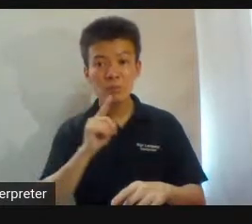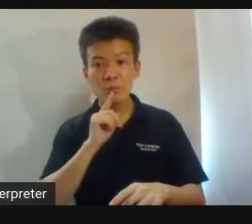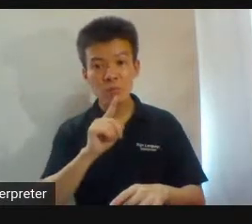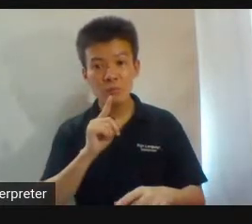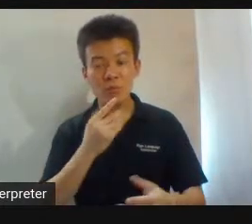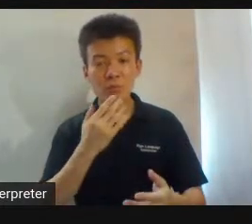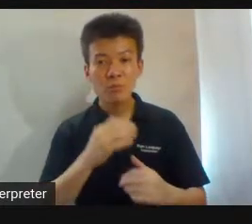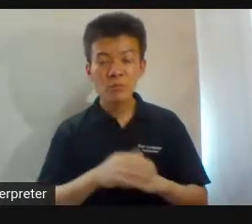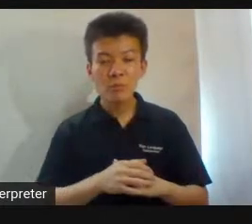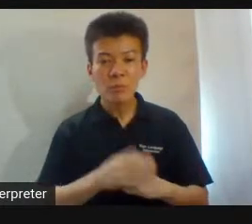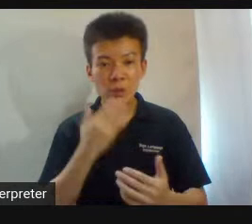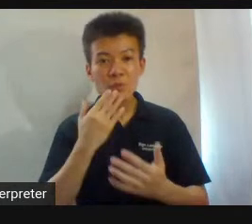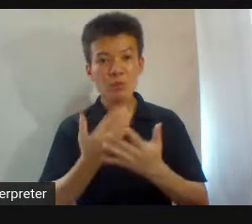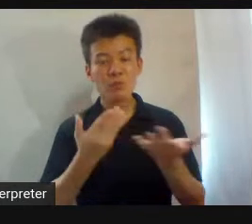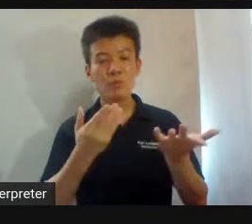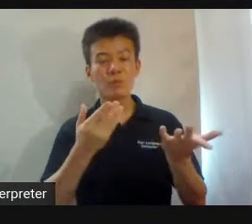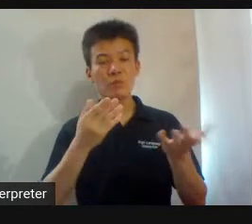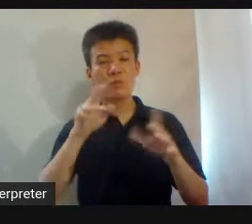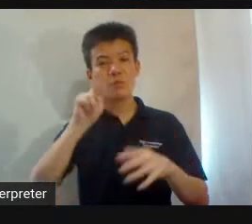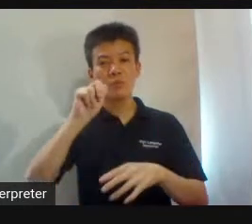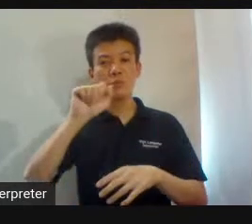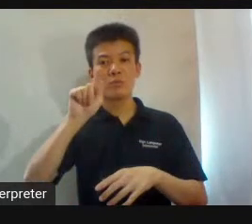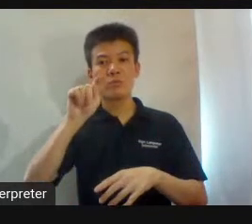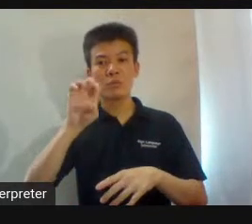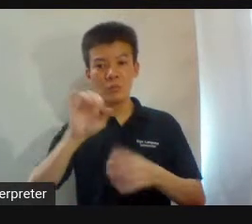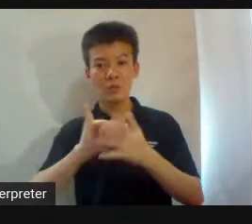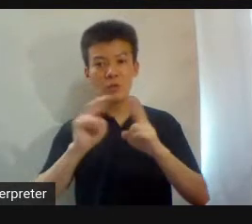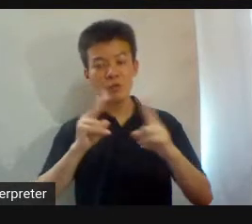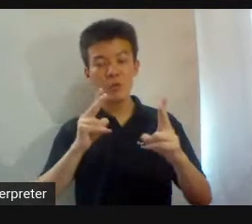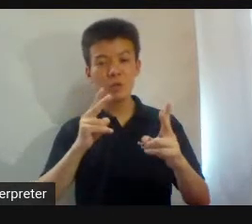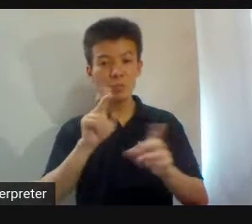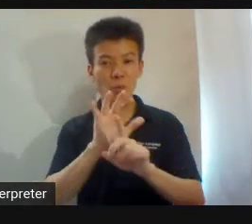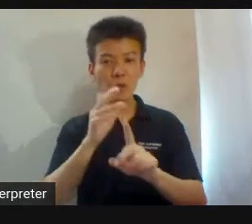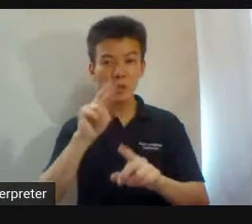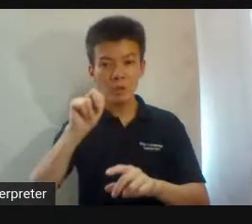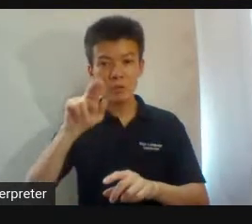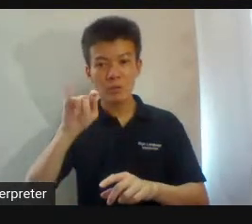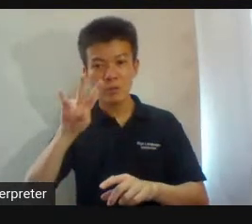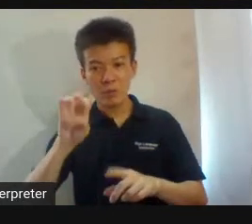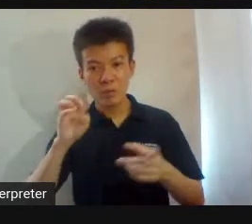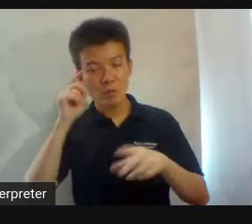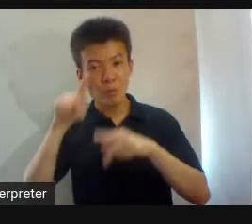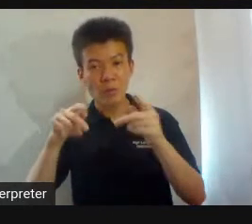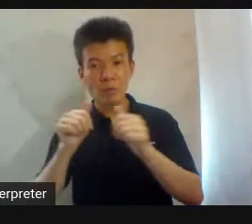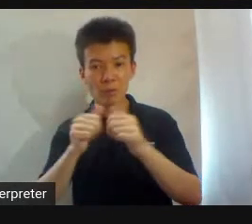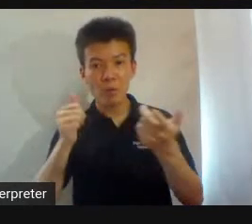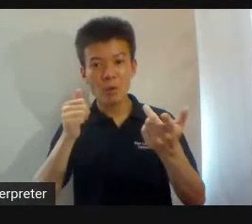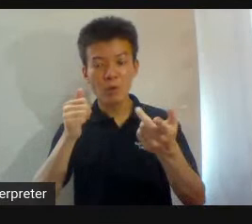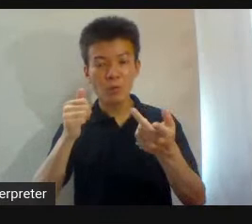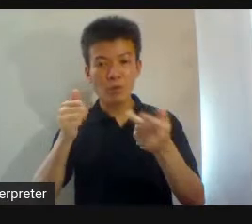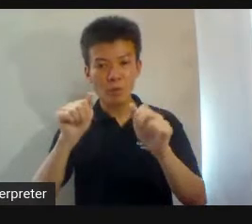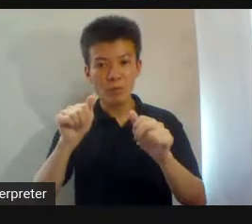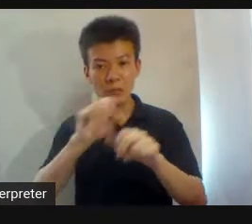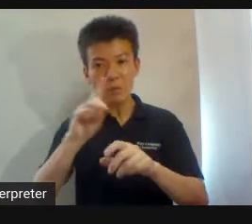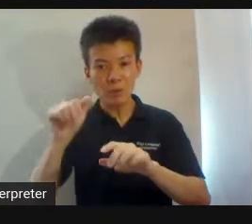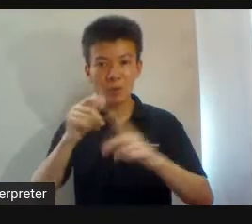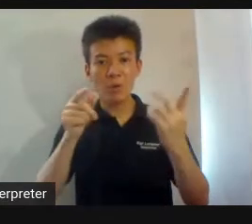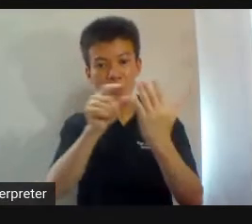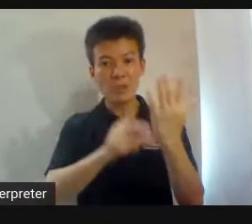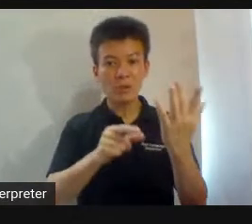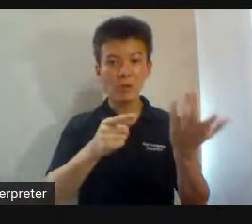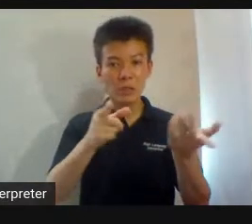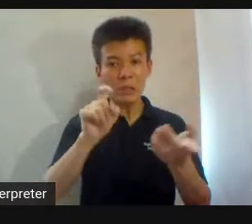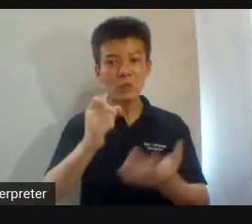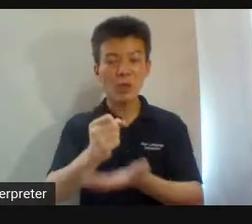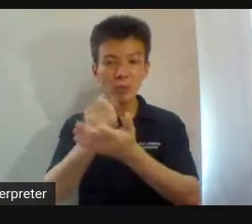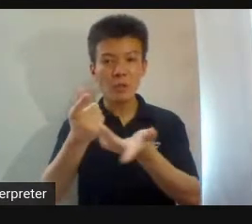good narrative, because there's this very popular narrative that people with disabilities or people who are marginalized need to be helped and they don't